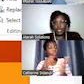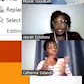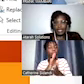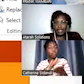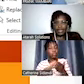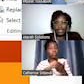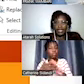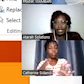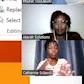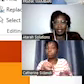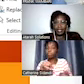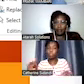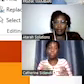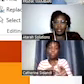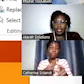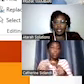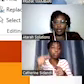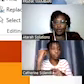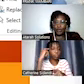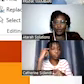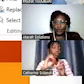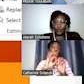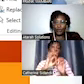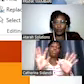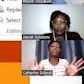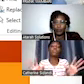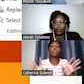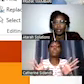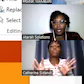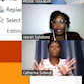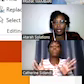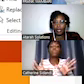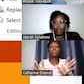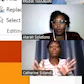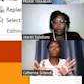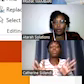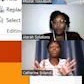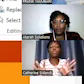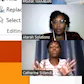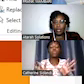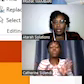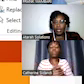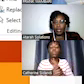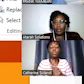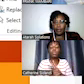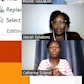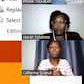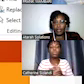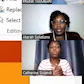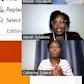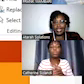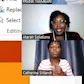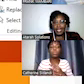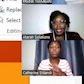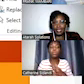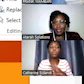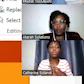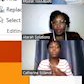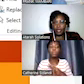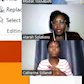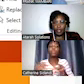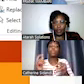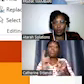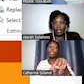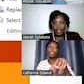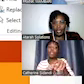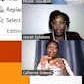now think clearly. But there's somebody who has said, how do you when you have to when it still hurts,